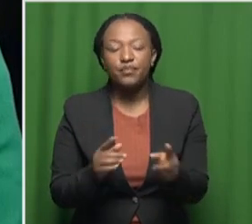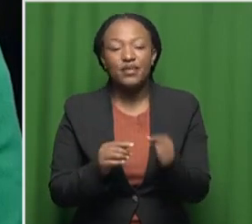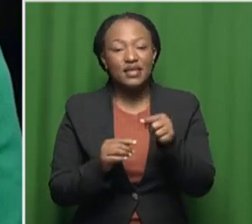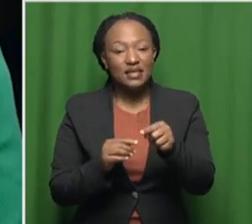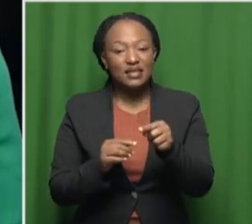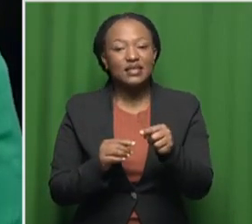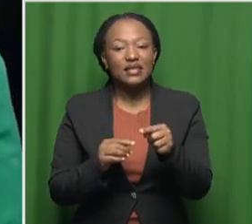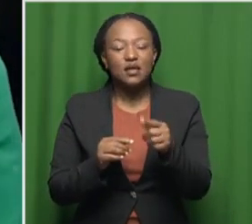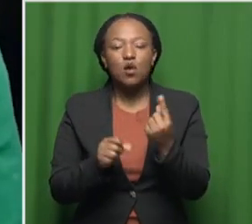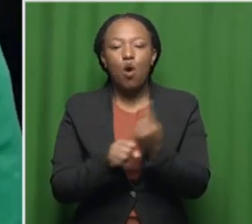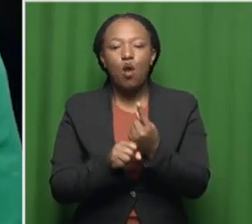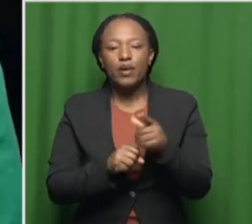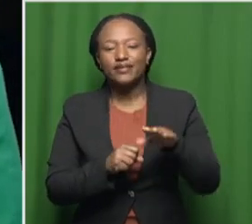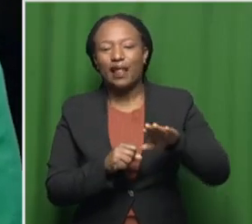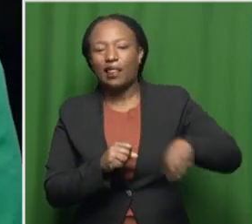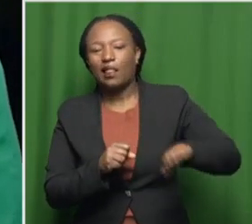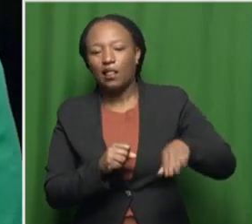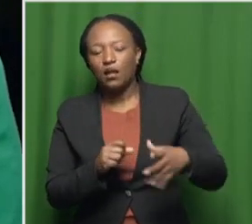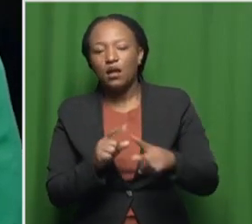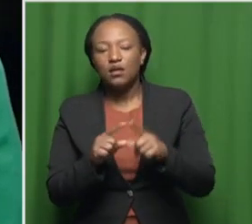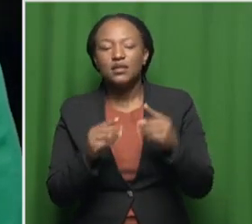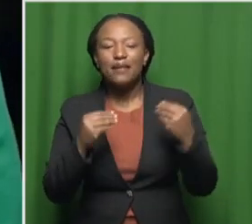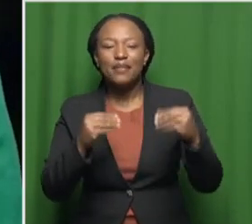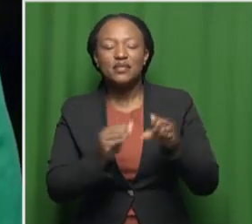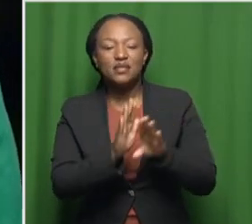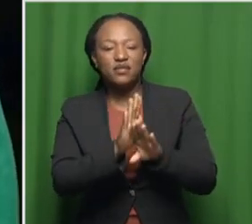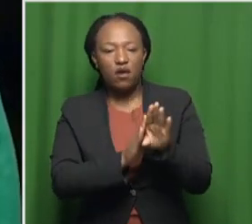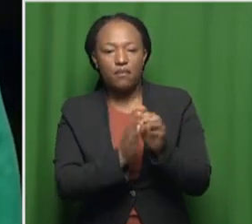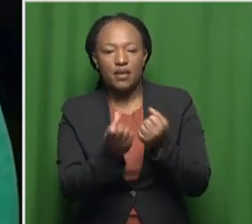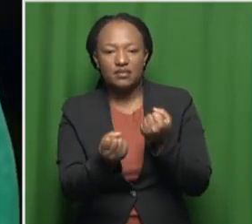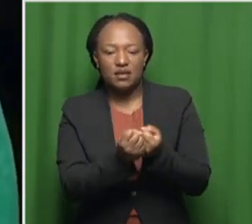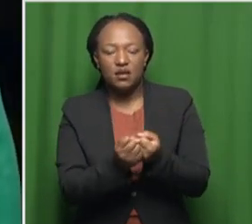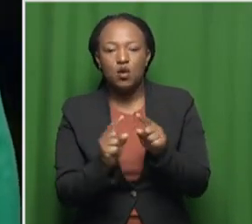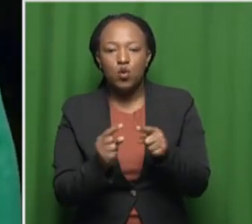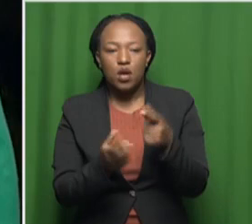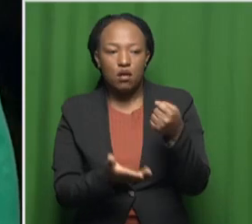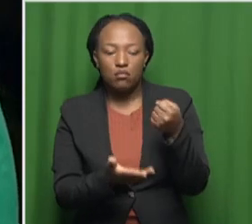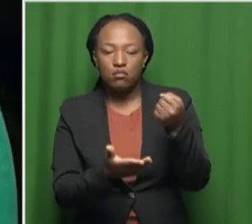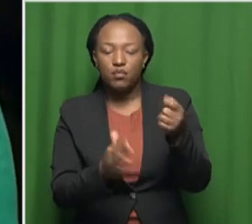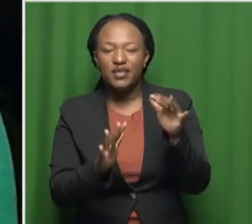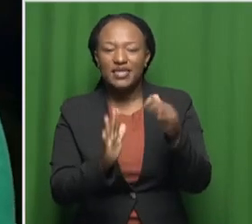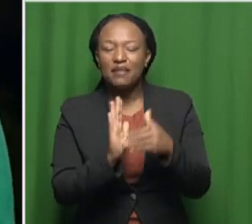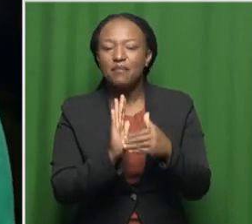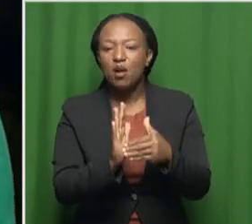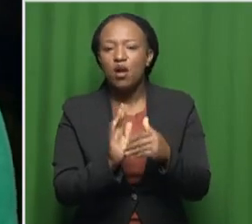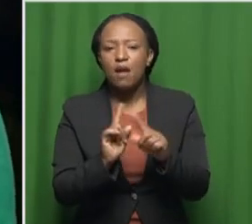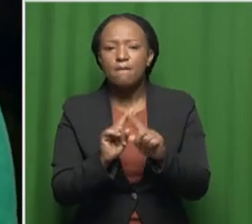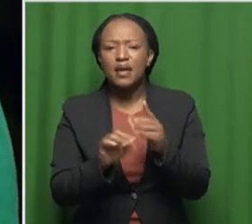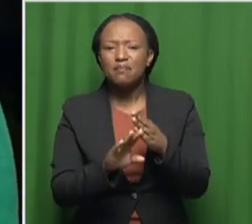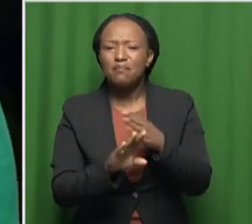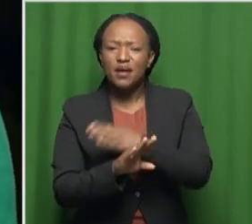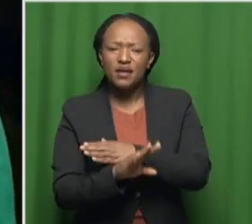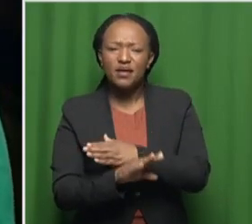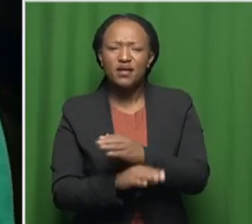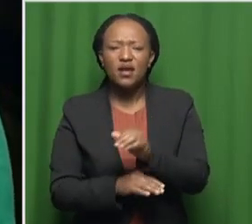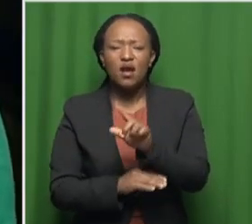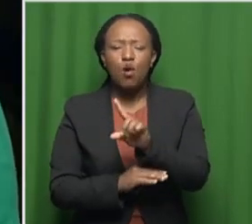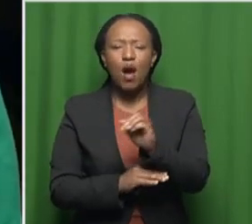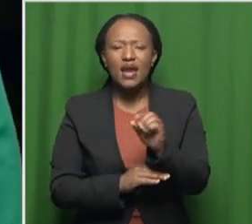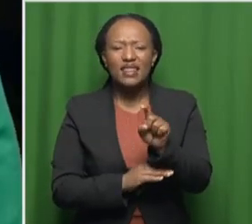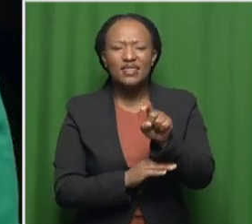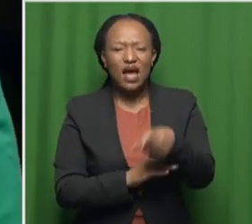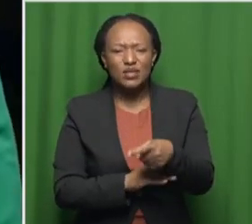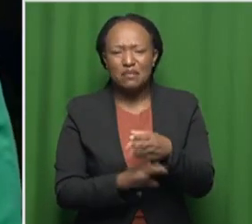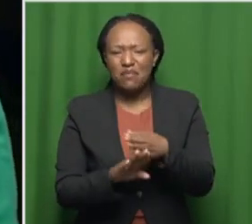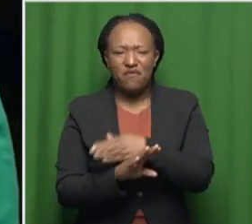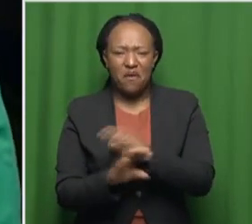that is always overlooked: business development support. You can't be given 10 million if you have never handled 100 million. 100,000.